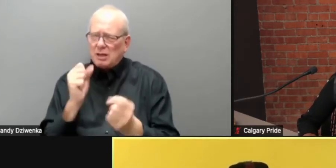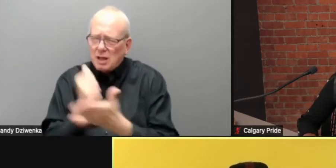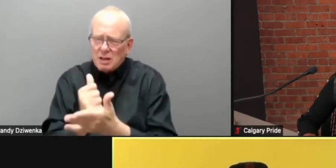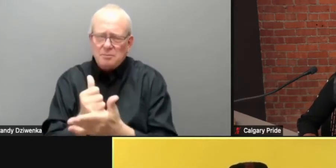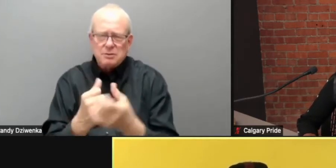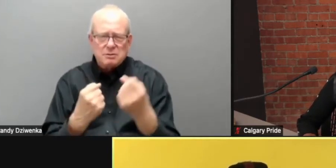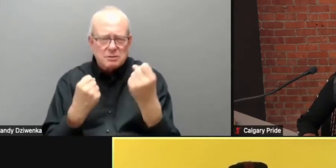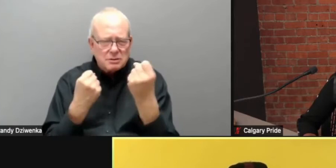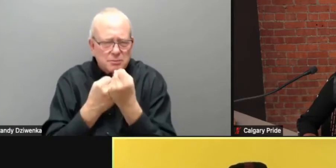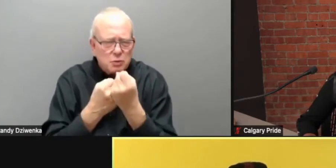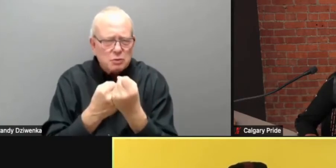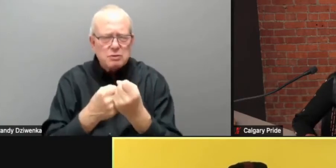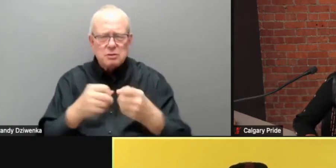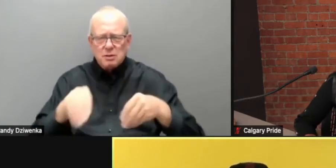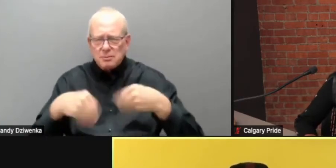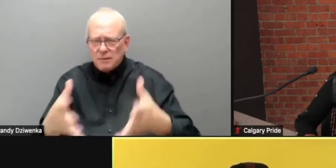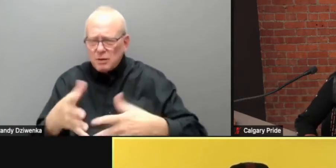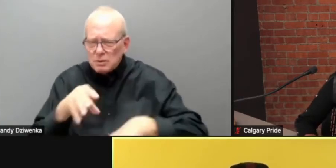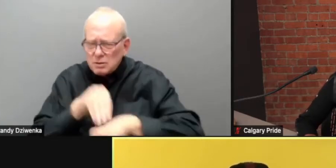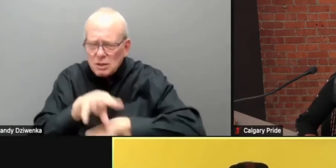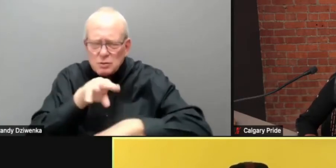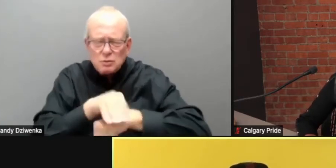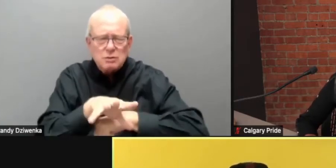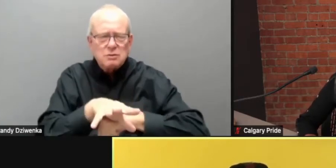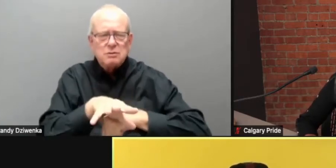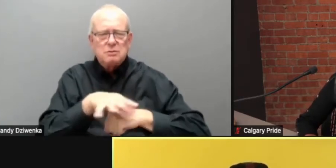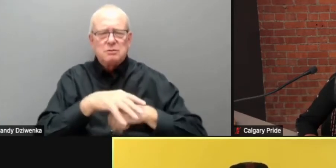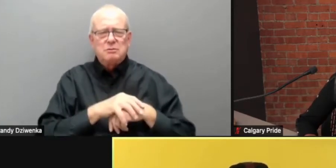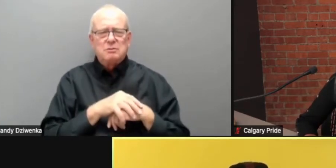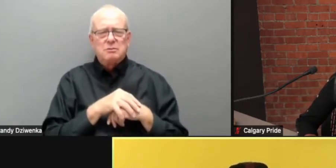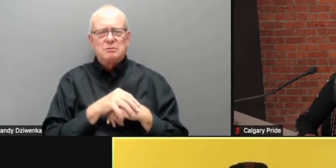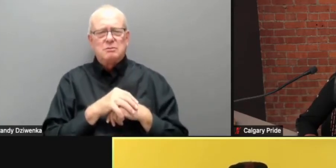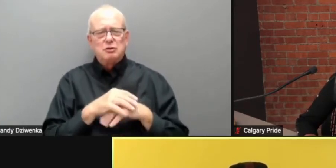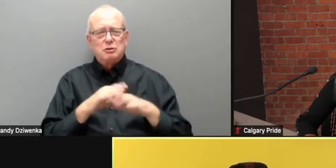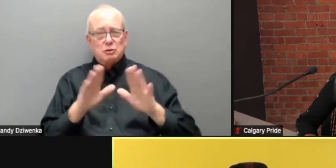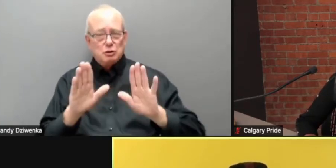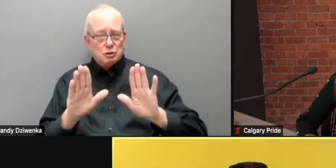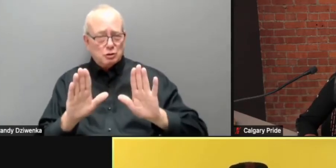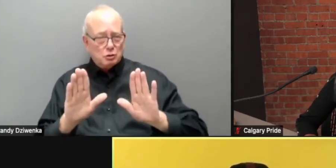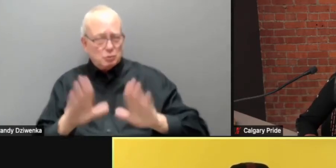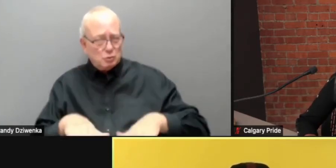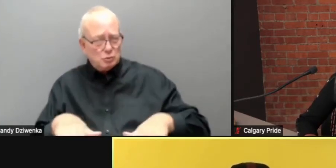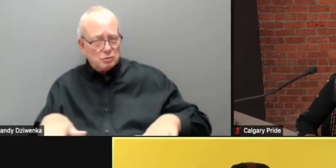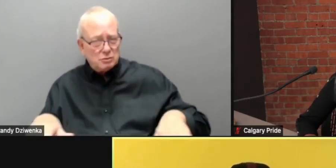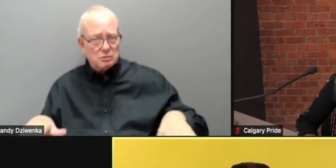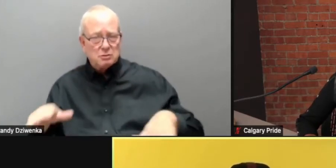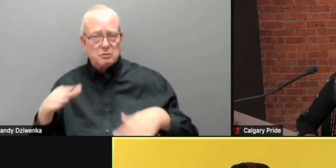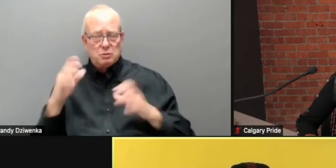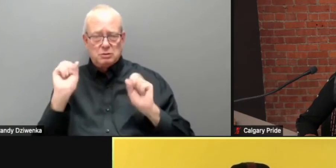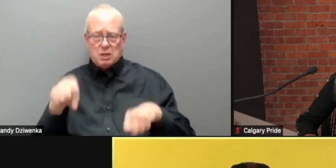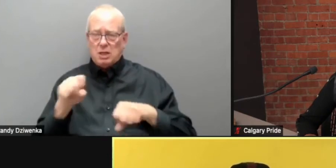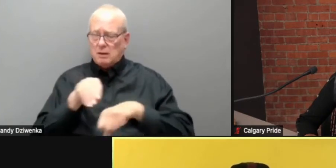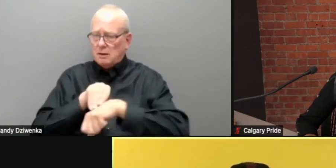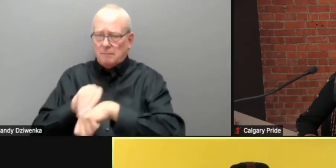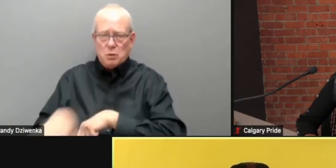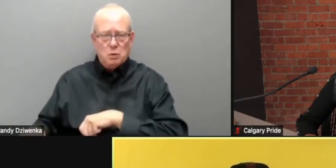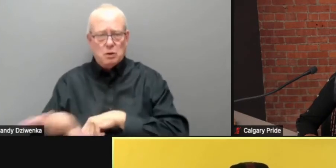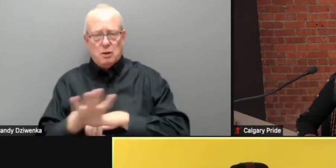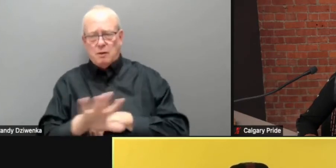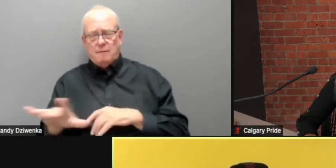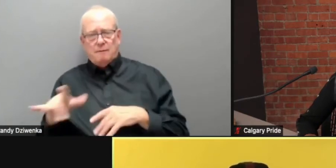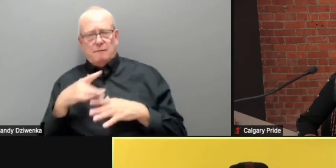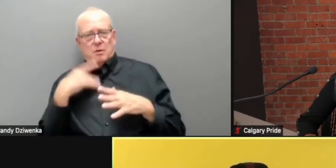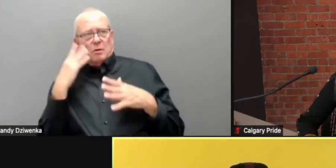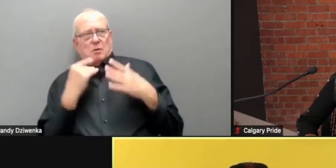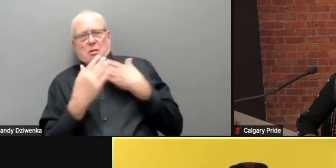getting the children out of these pressures and trying to see that they don't get succumbed to marriage pressures and they are able to live